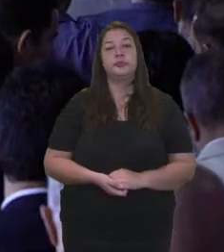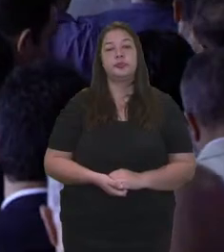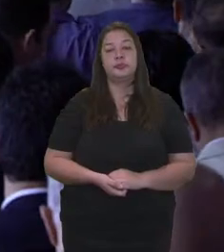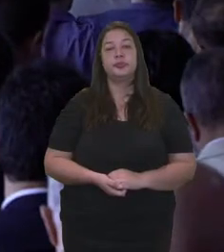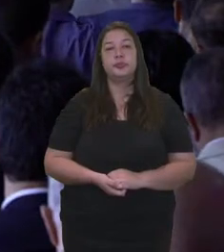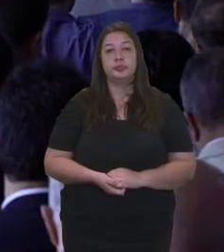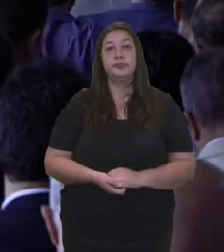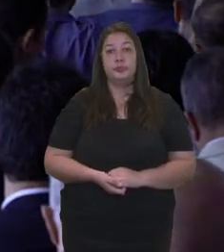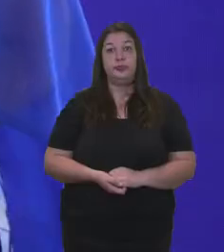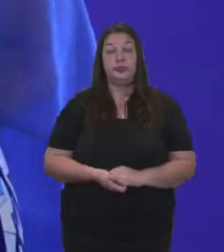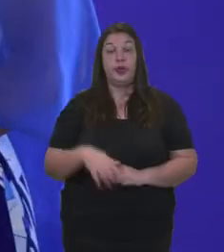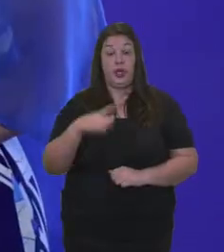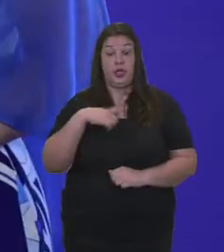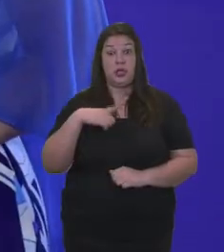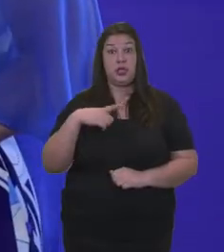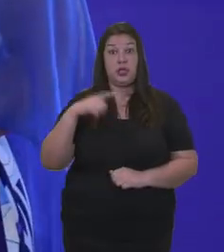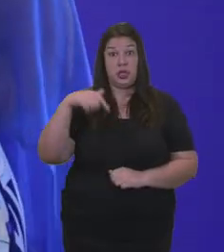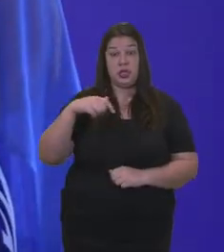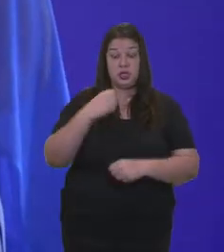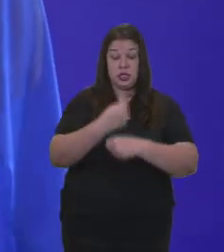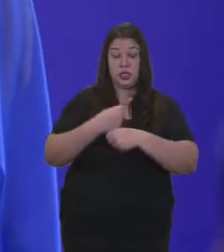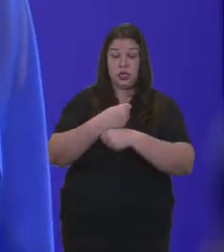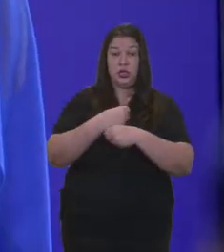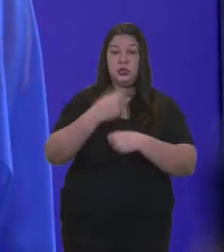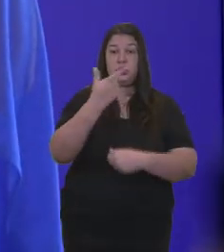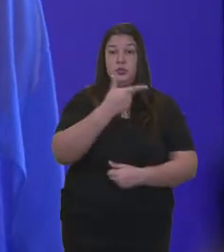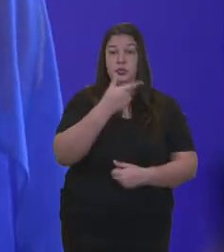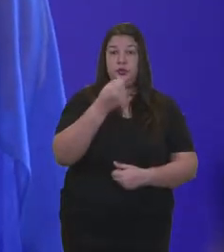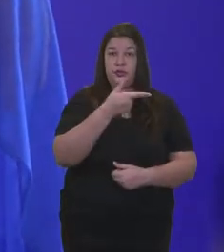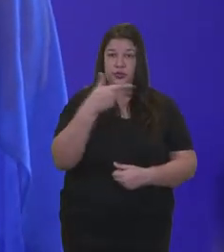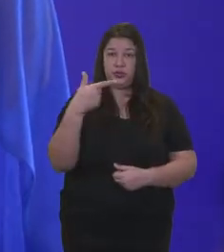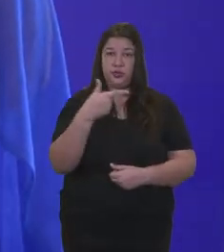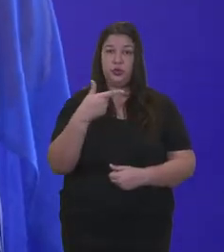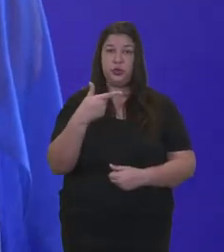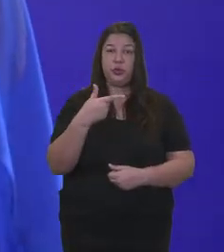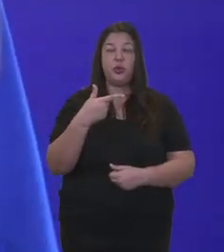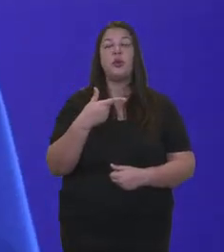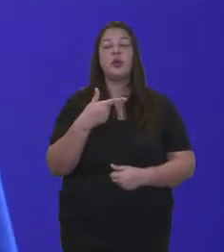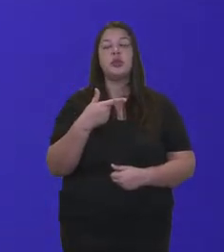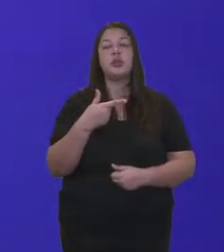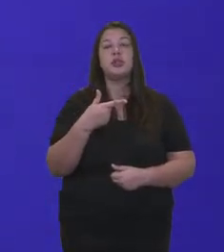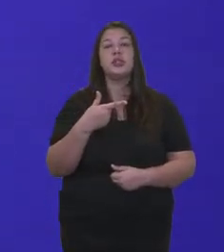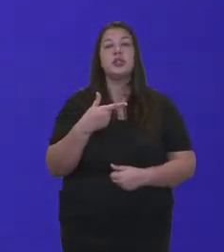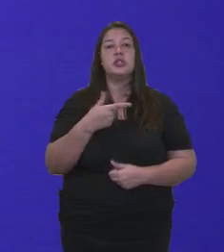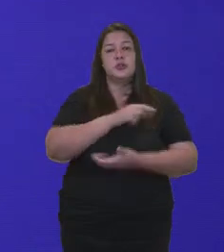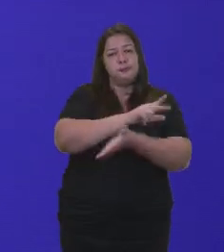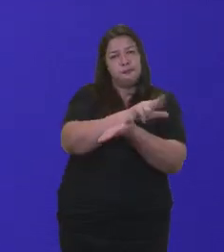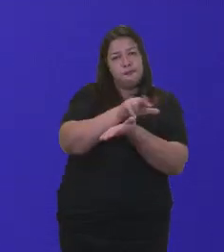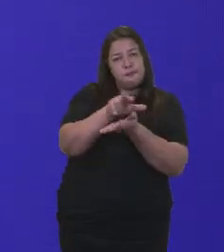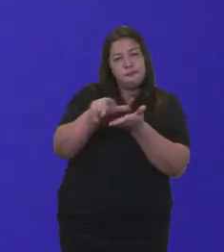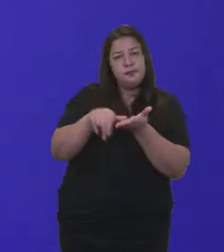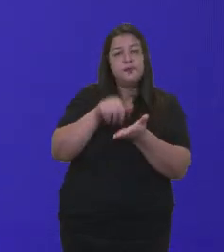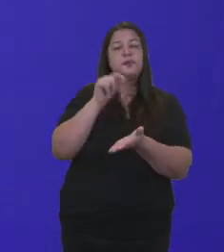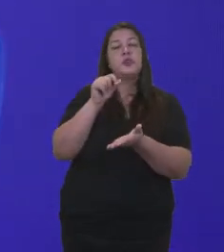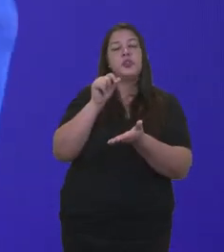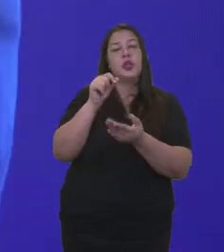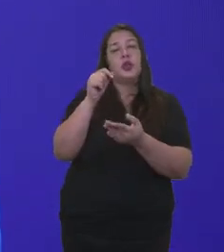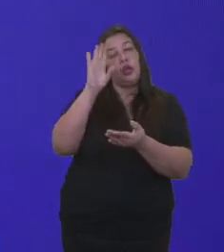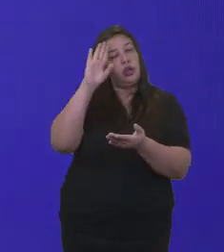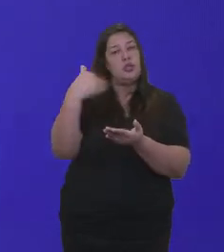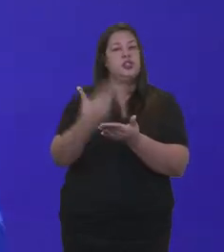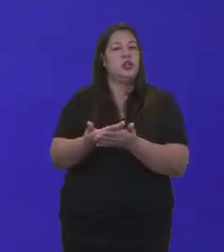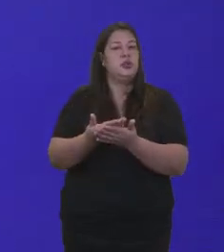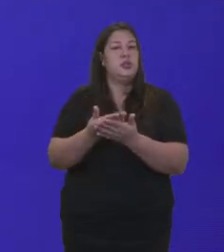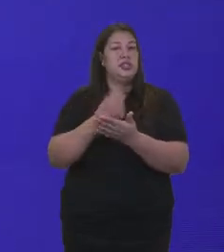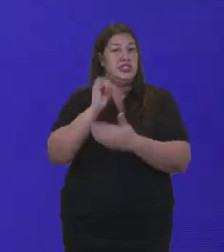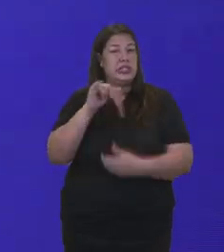like in previous years, a very rich panel, and we decided to keep that multidisciplinary mode because